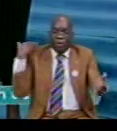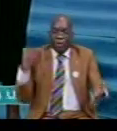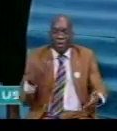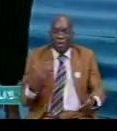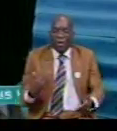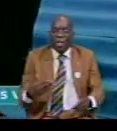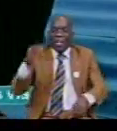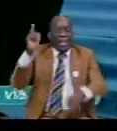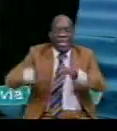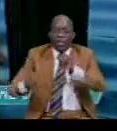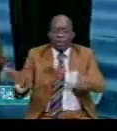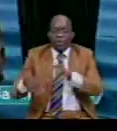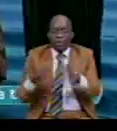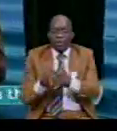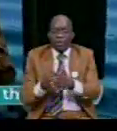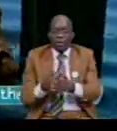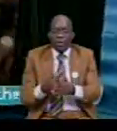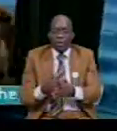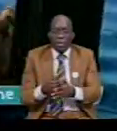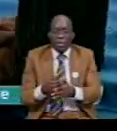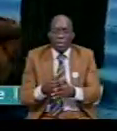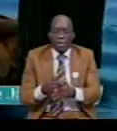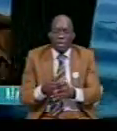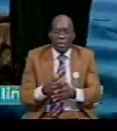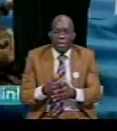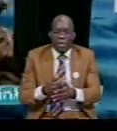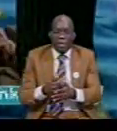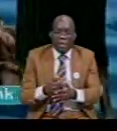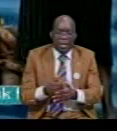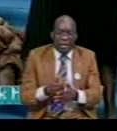in to be mo joko